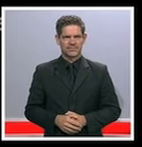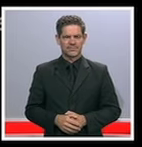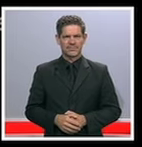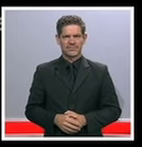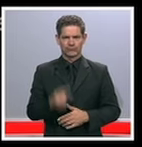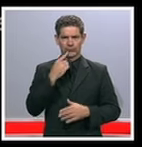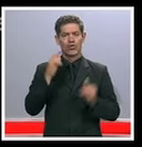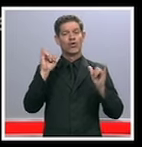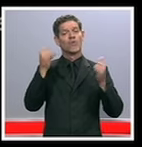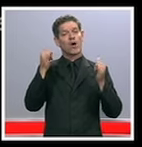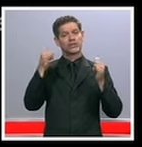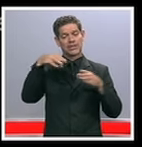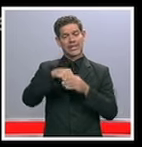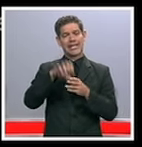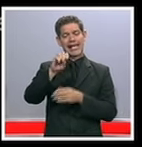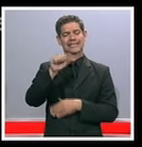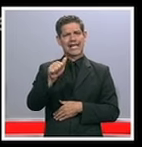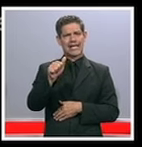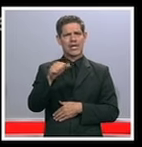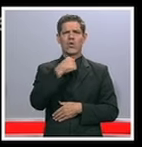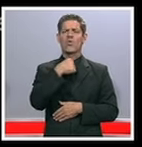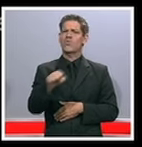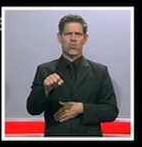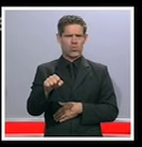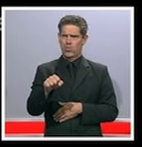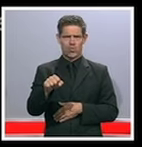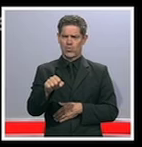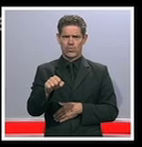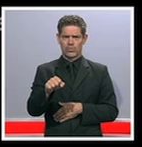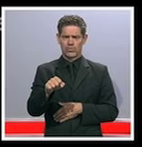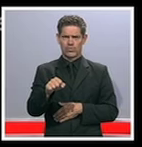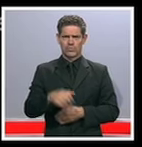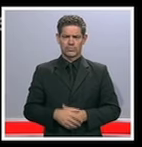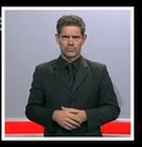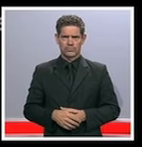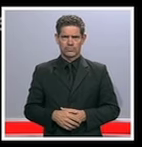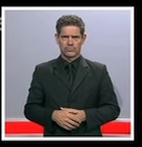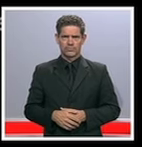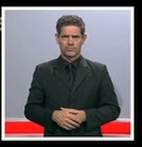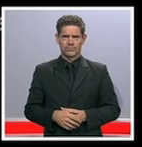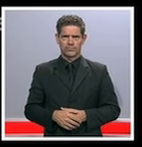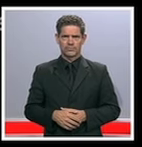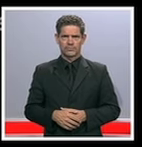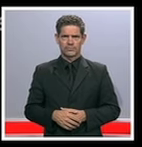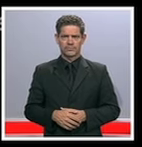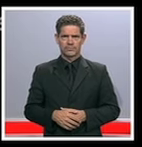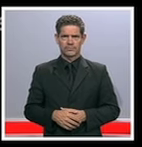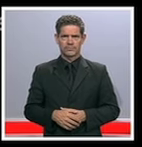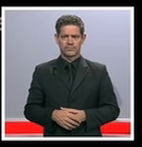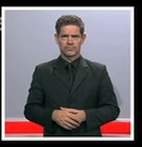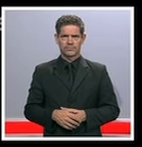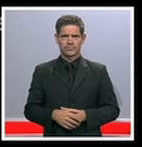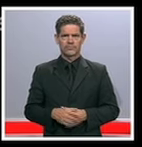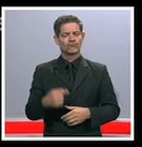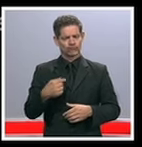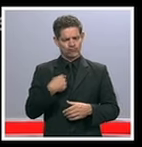more parties in SA. I've made no false claims. I have not misrepresented myself. And I have reason